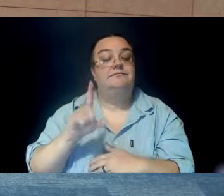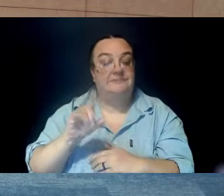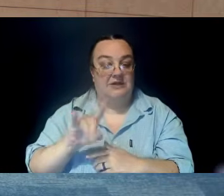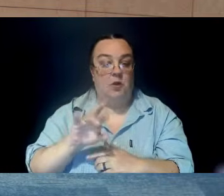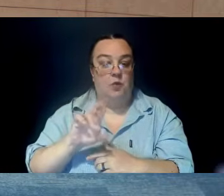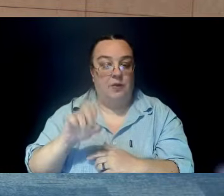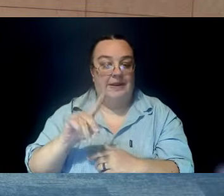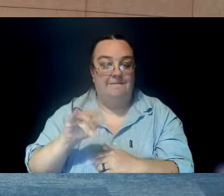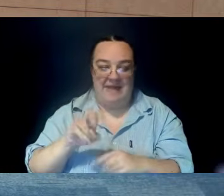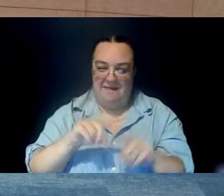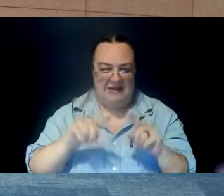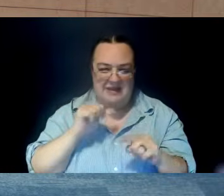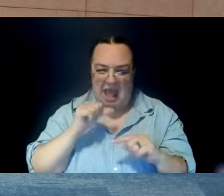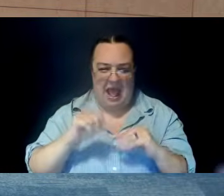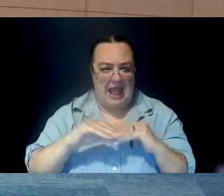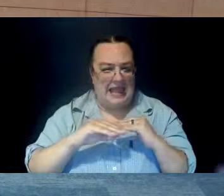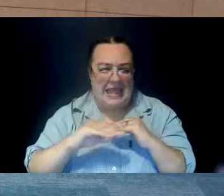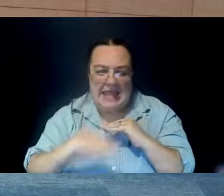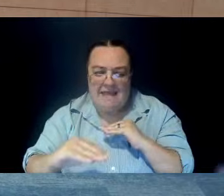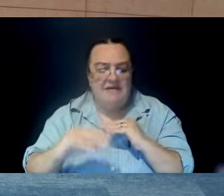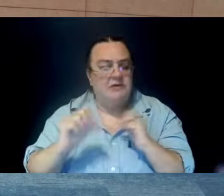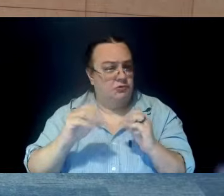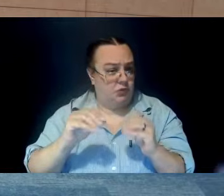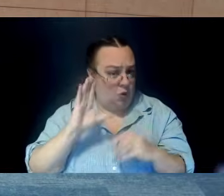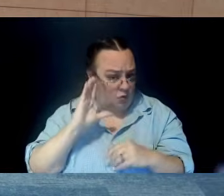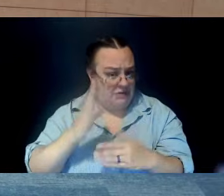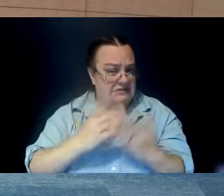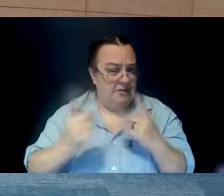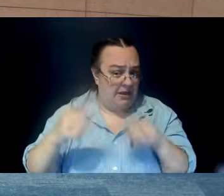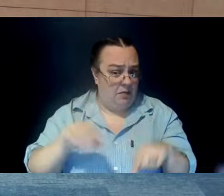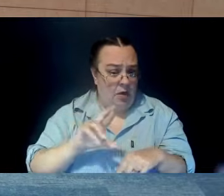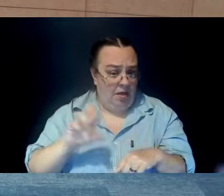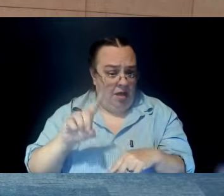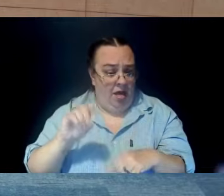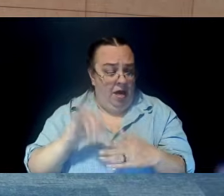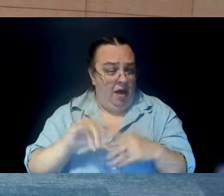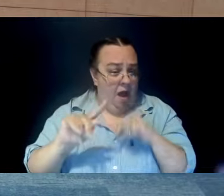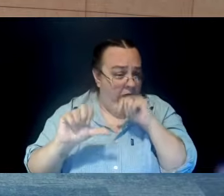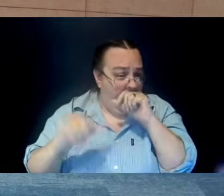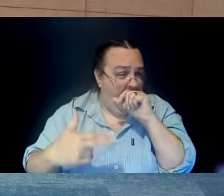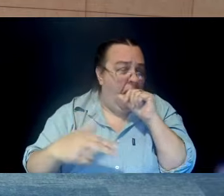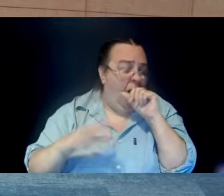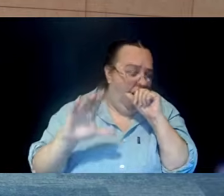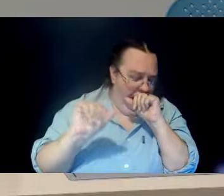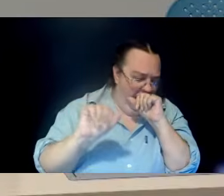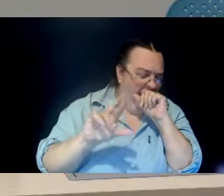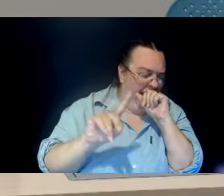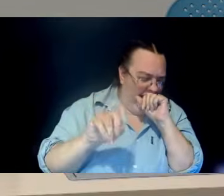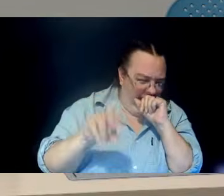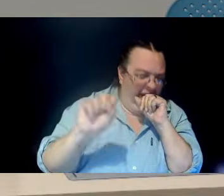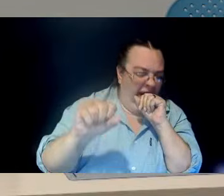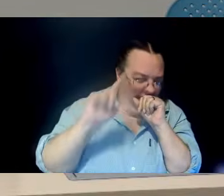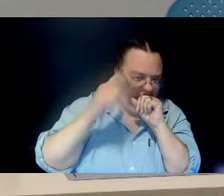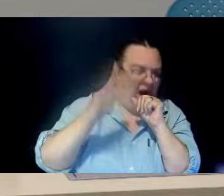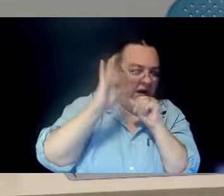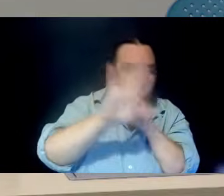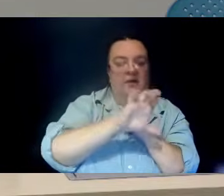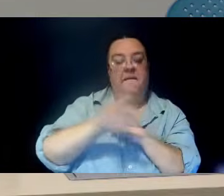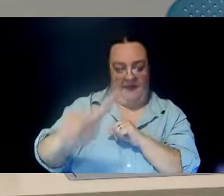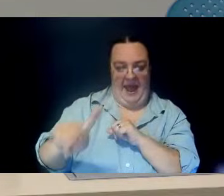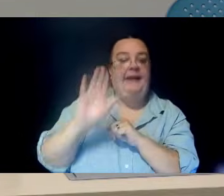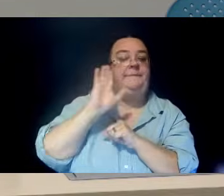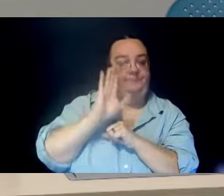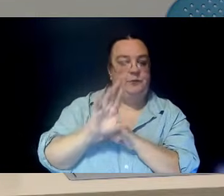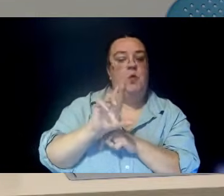uneven. So is that, will someone come in and redo that patch, or is that Yeah, permanent? they will, eventually Okay. they will come back and redo